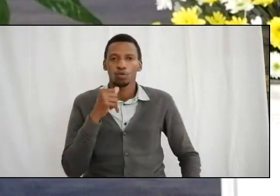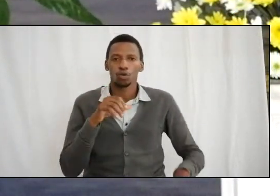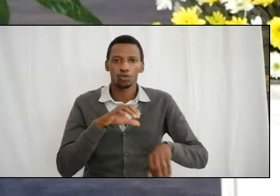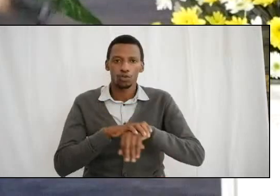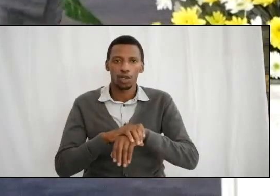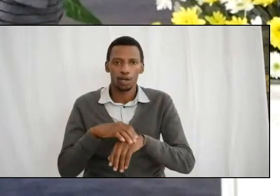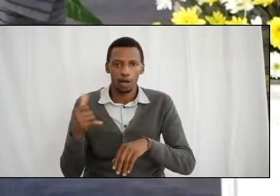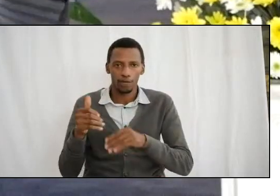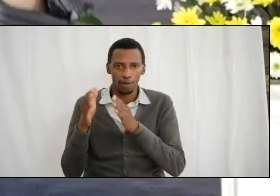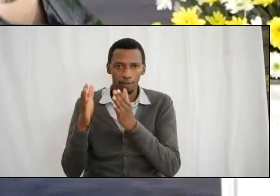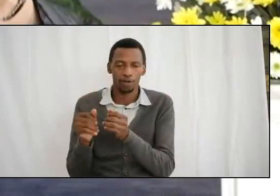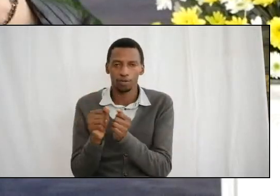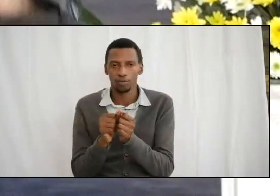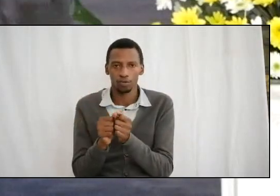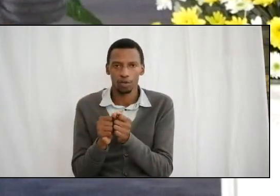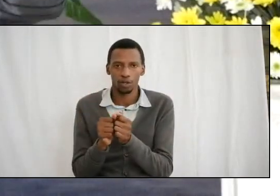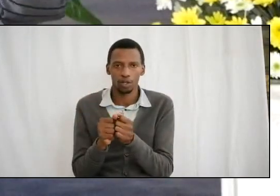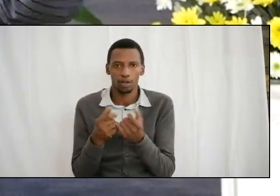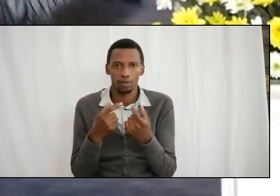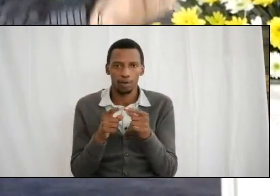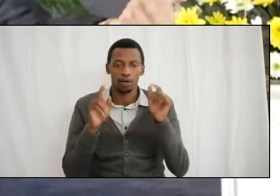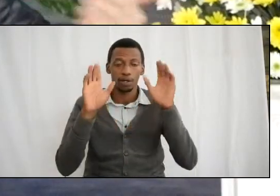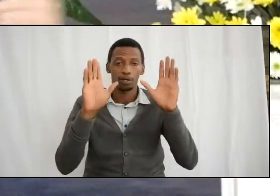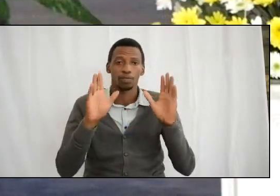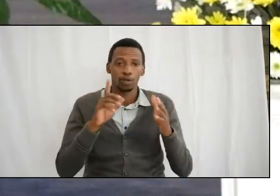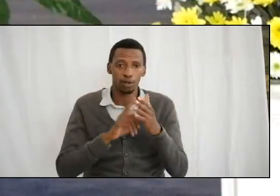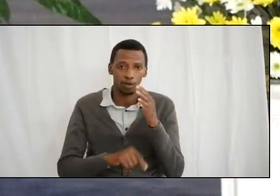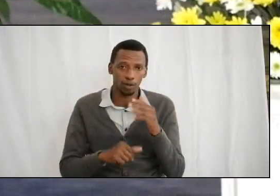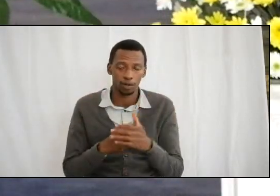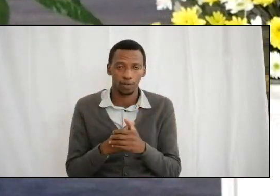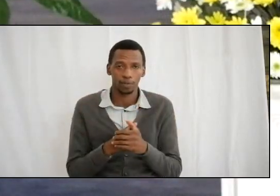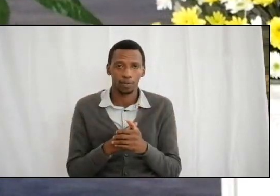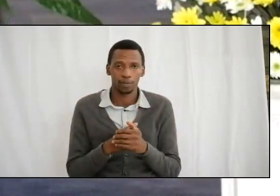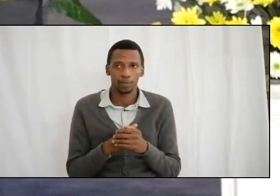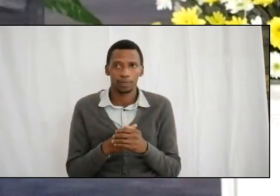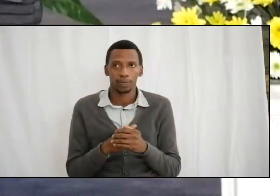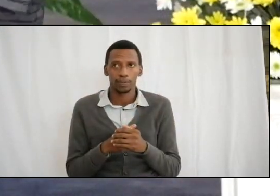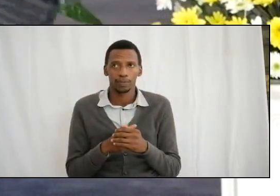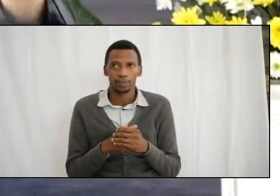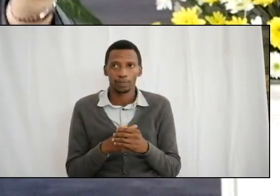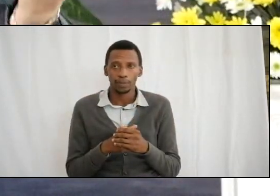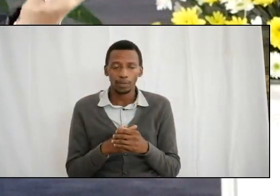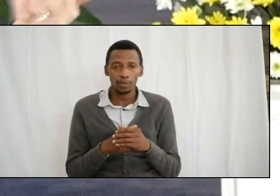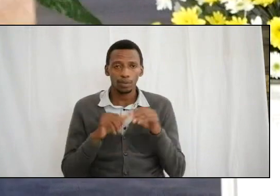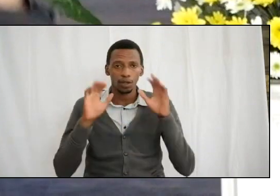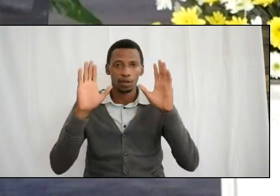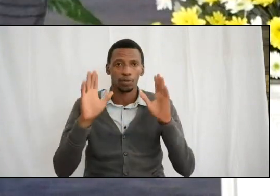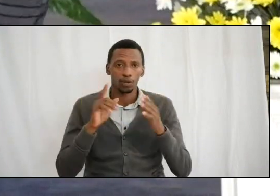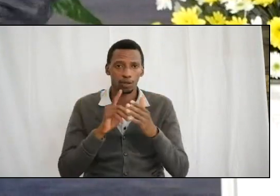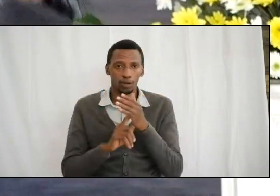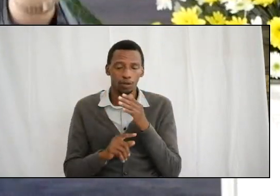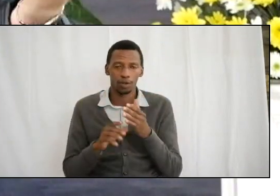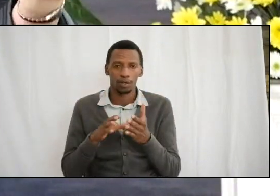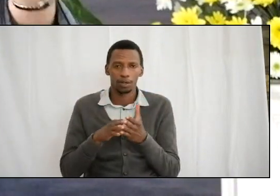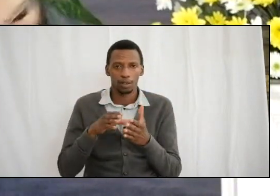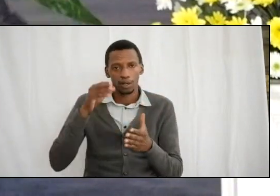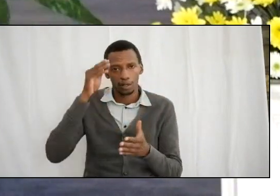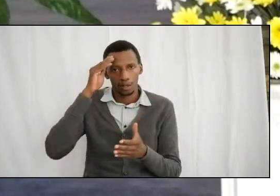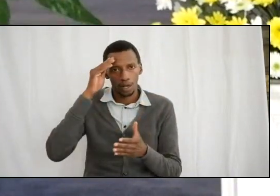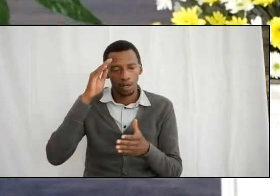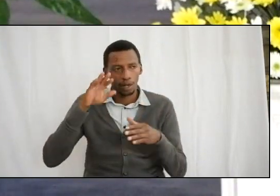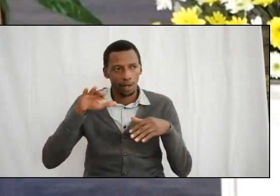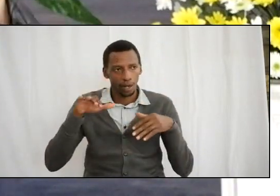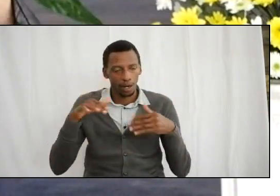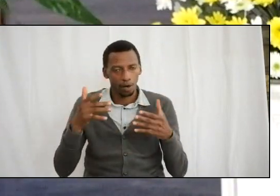you. The key is, and this is a whole other set of sessions, but the key is learn how to